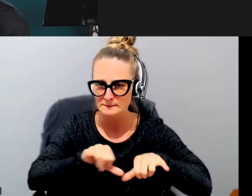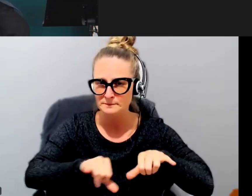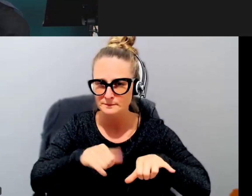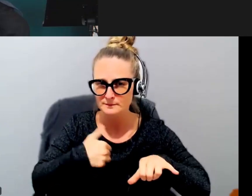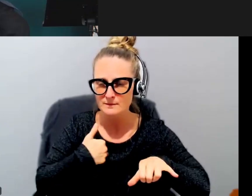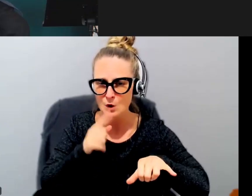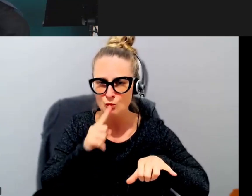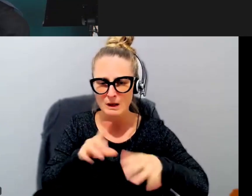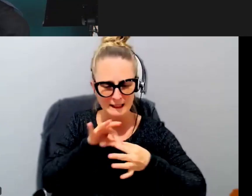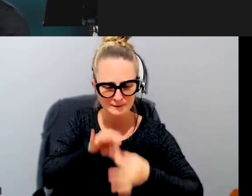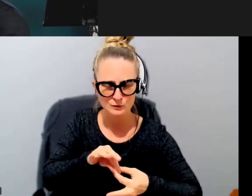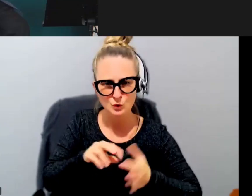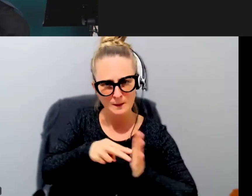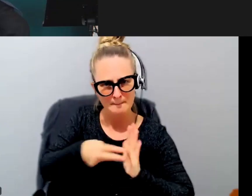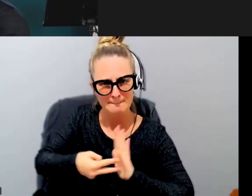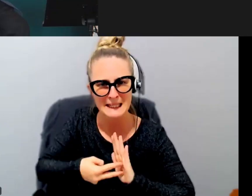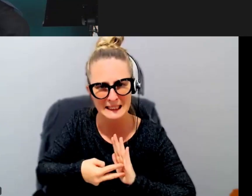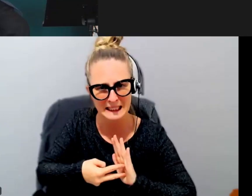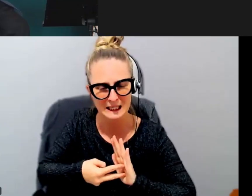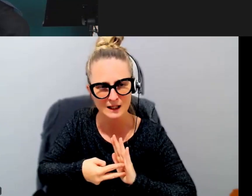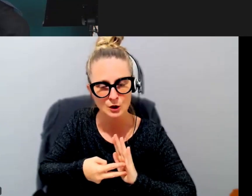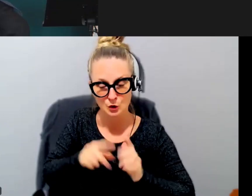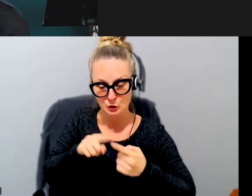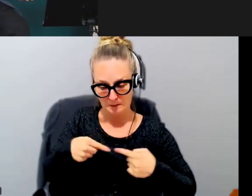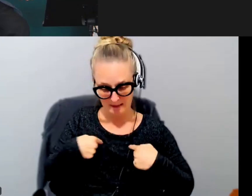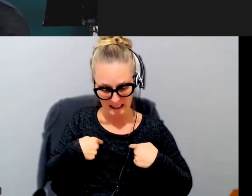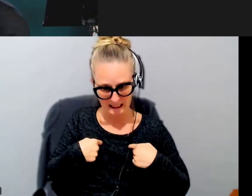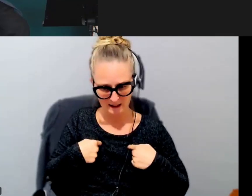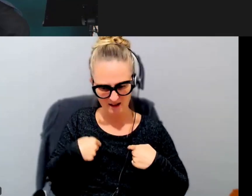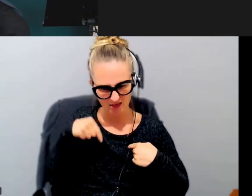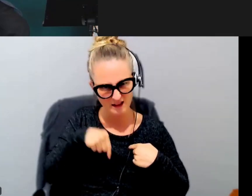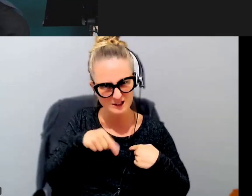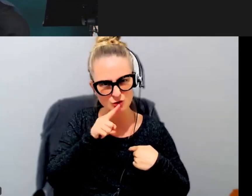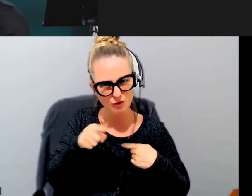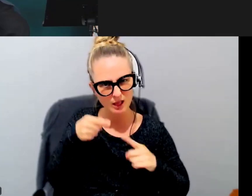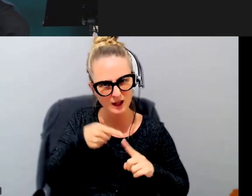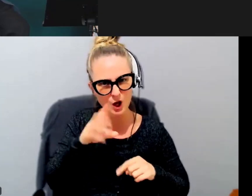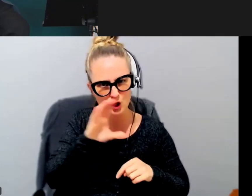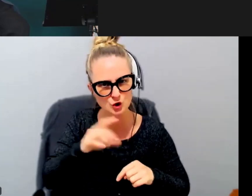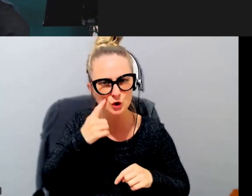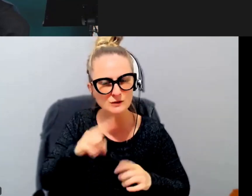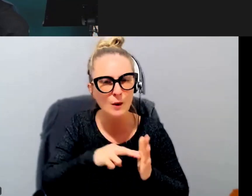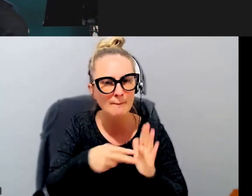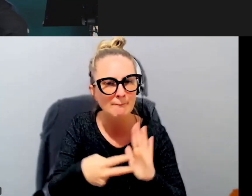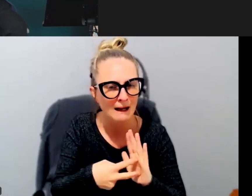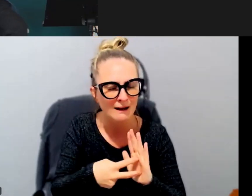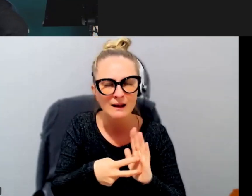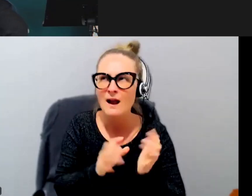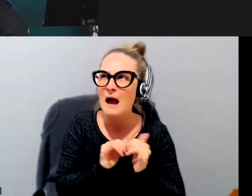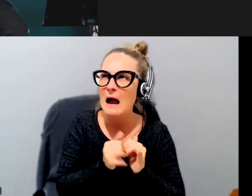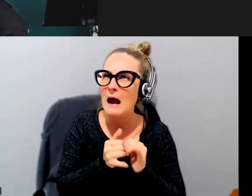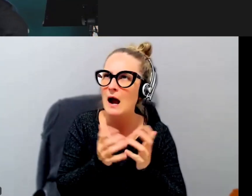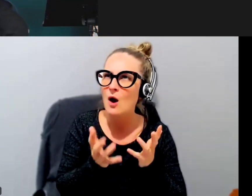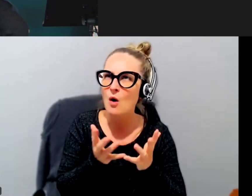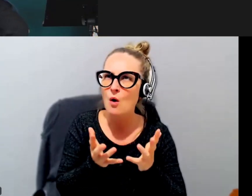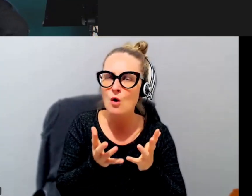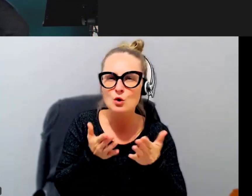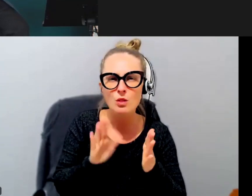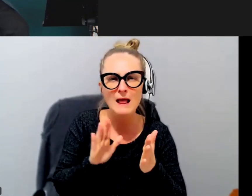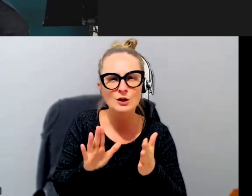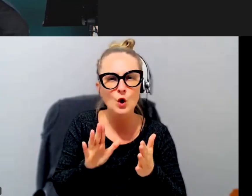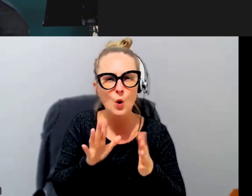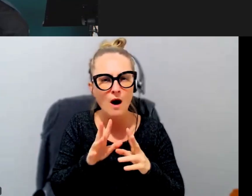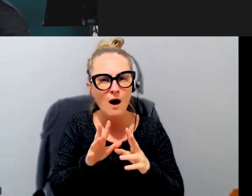to meaning. To me, this is all about a search for meaning as well. Like, how do you let your values inform